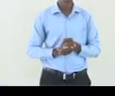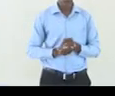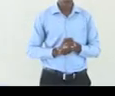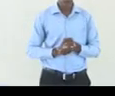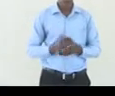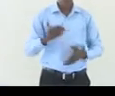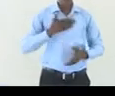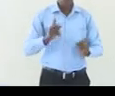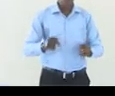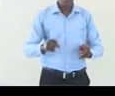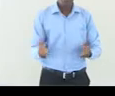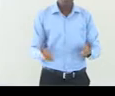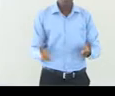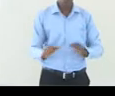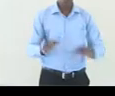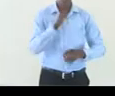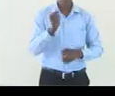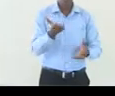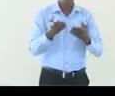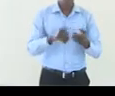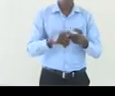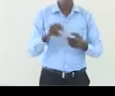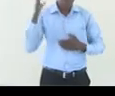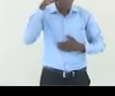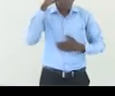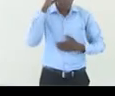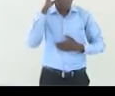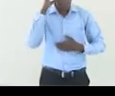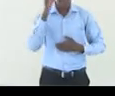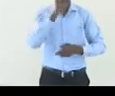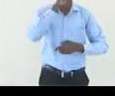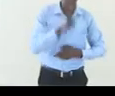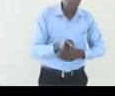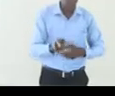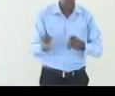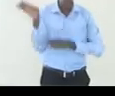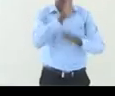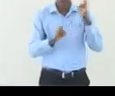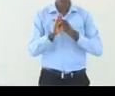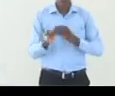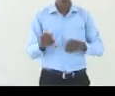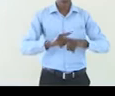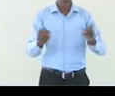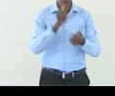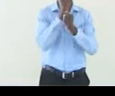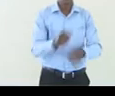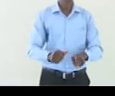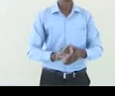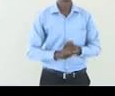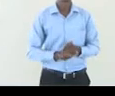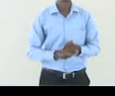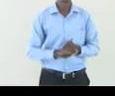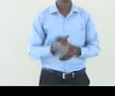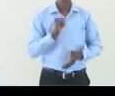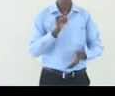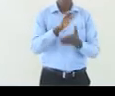This, my people, they don't want to hear assurance of turbulence. They want to hear assurance of abundance. Okay. I